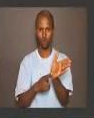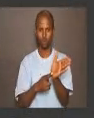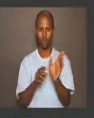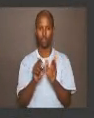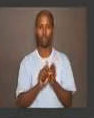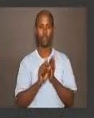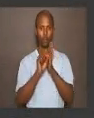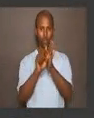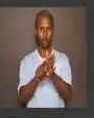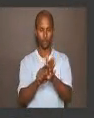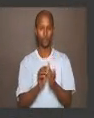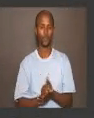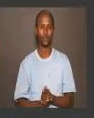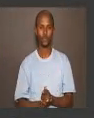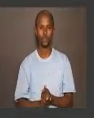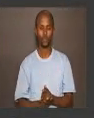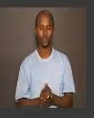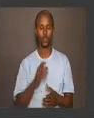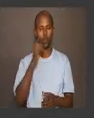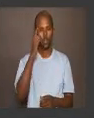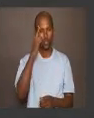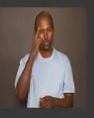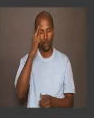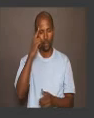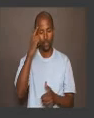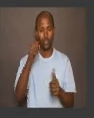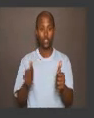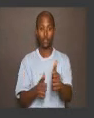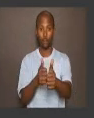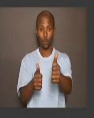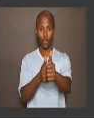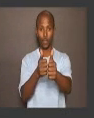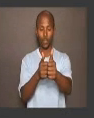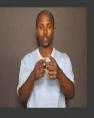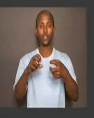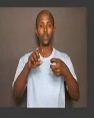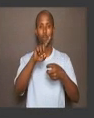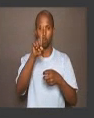For example, consider the following problem.